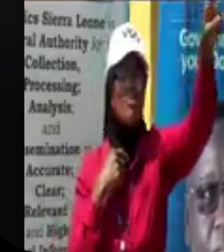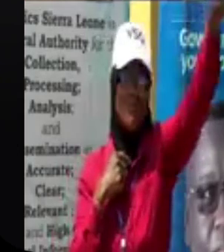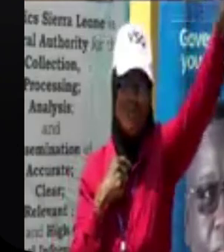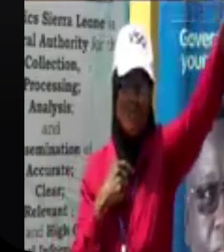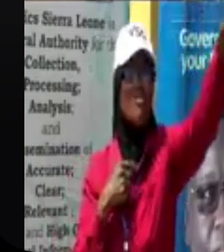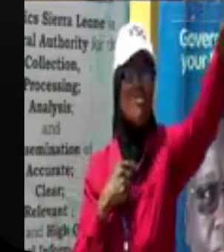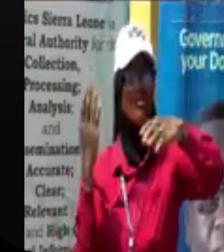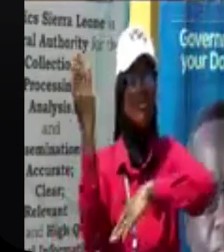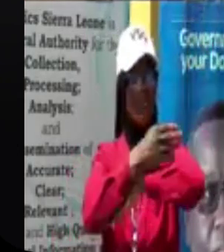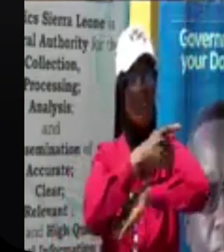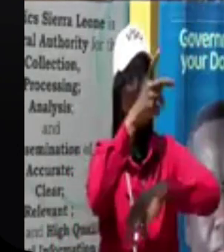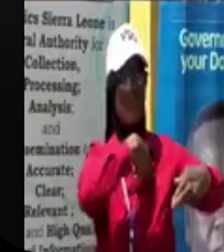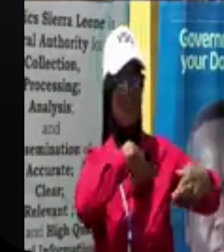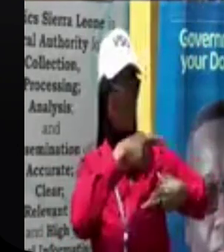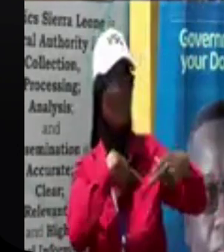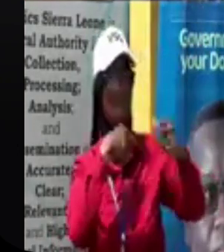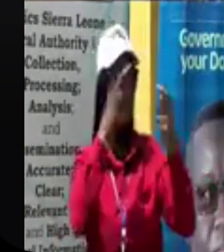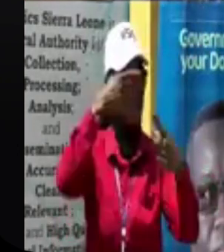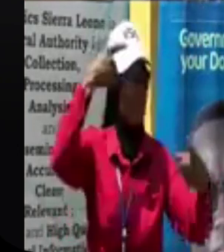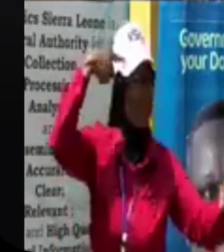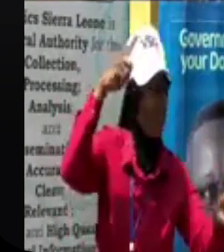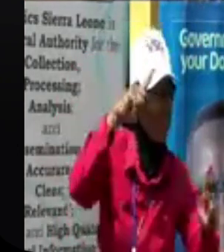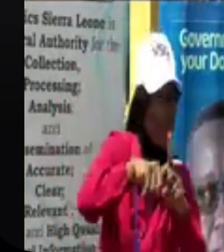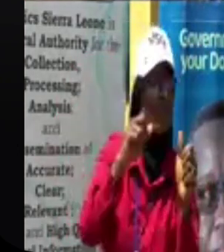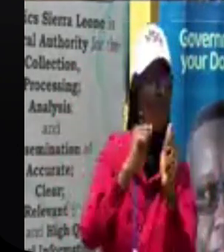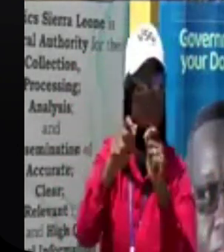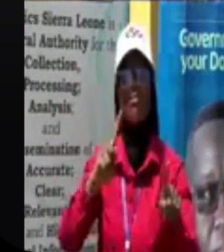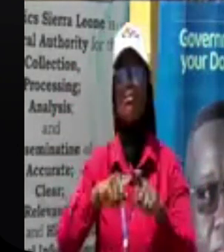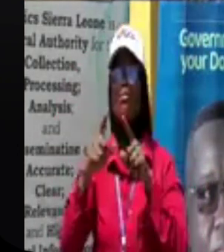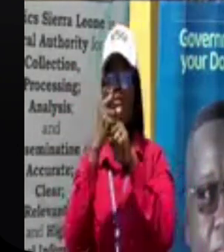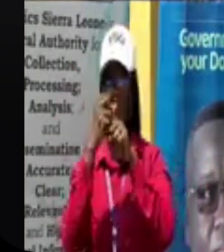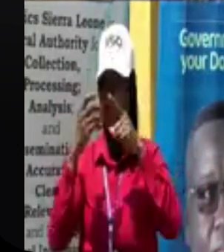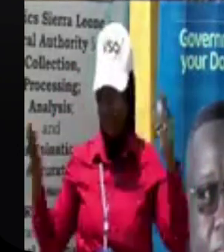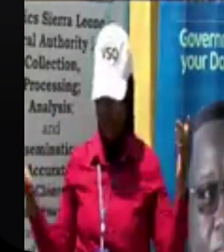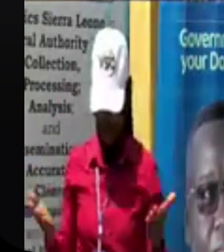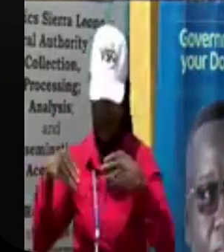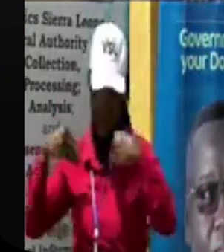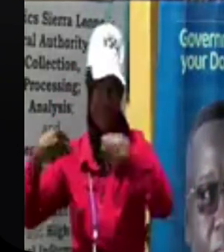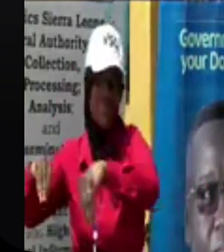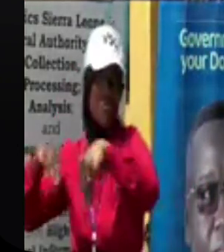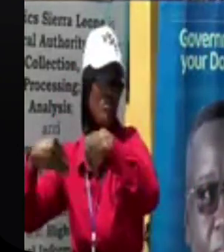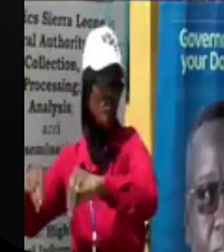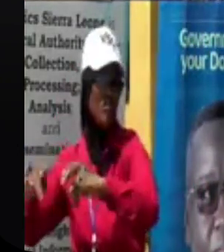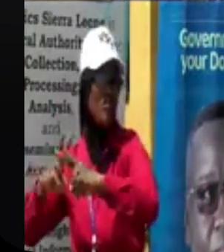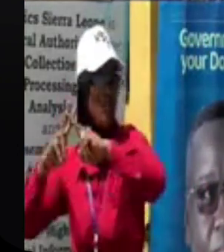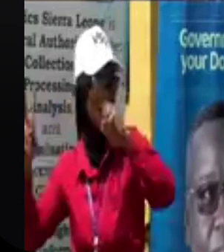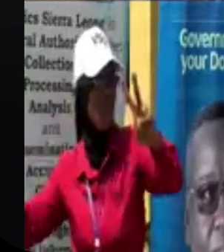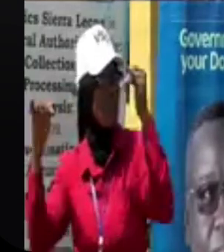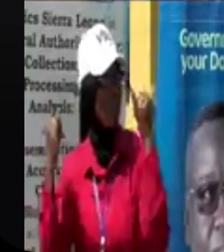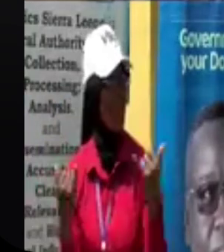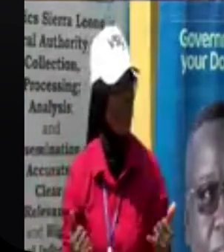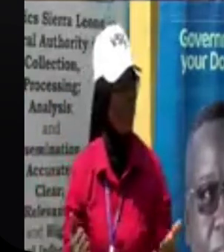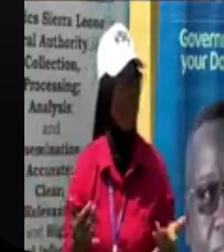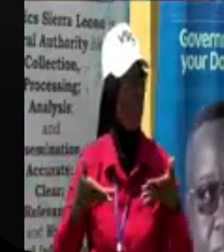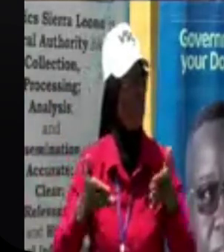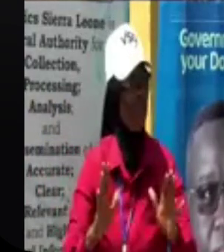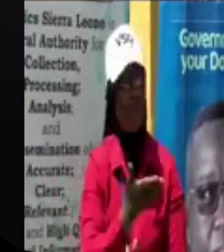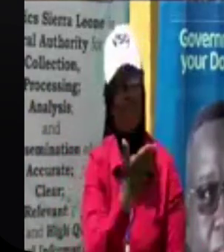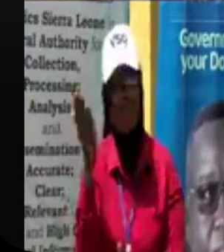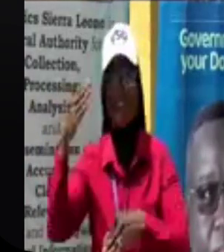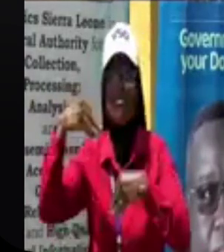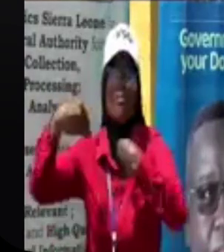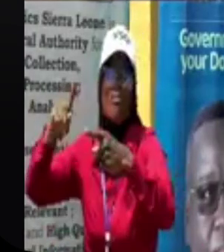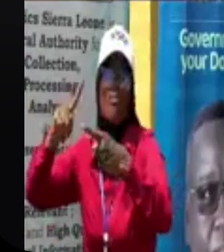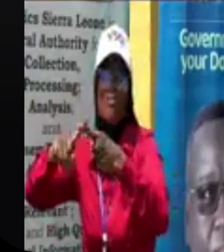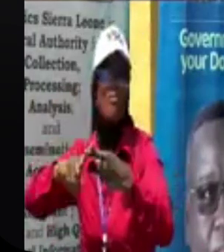river agreement, Guinea agreement, or at least let the rest for Kuna market. So now we want from Leone and they say we rest